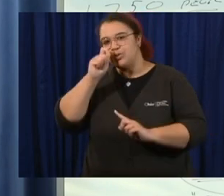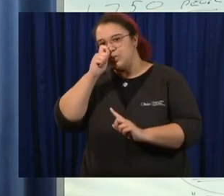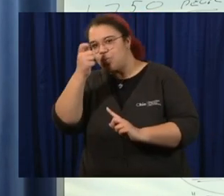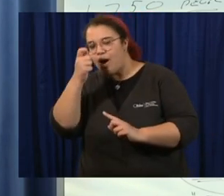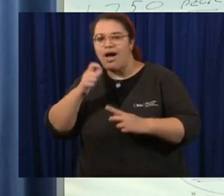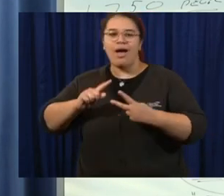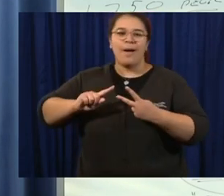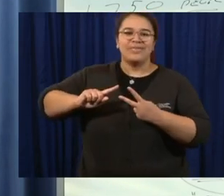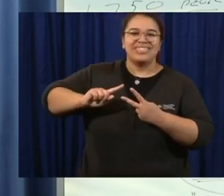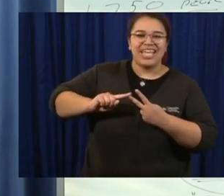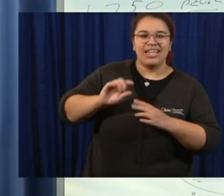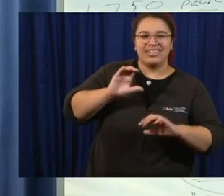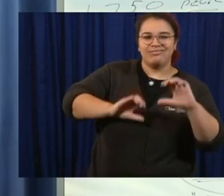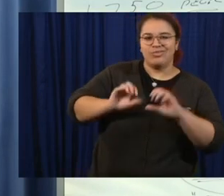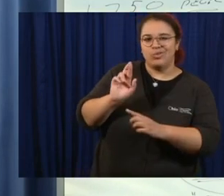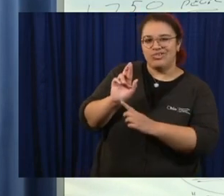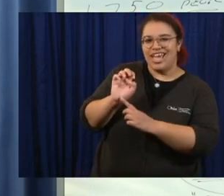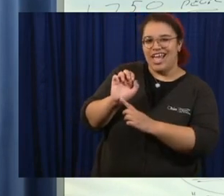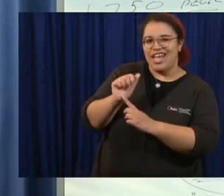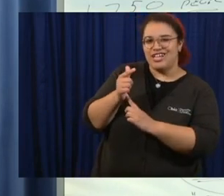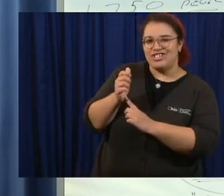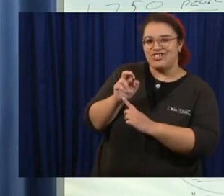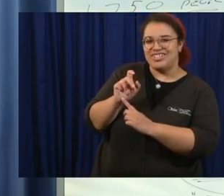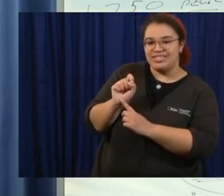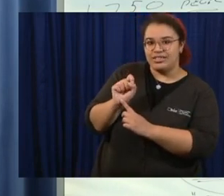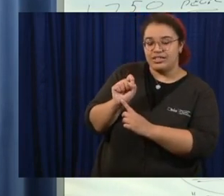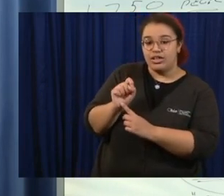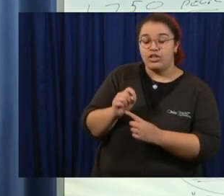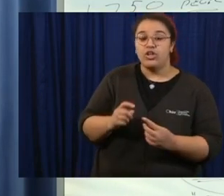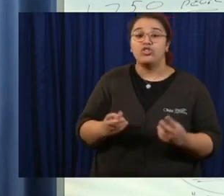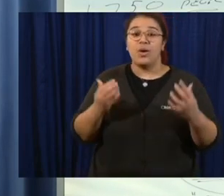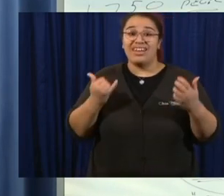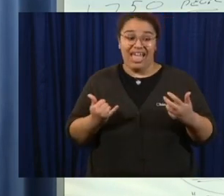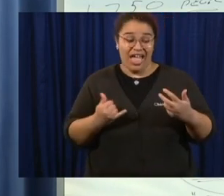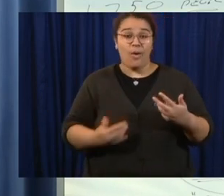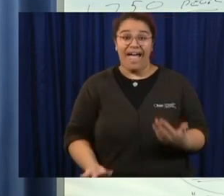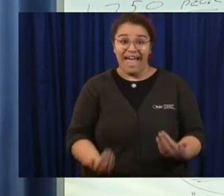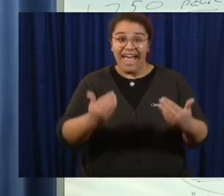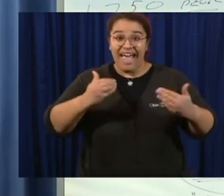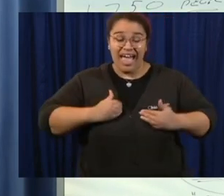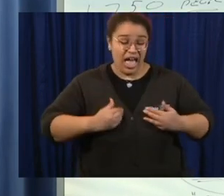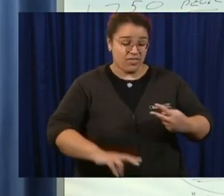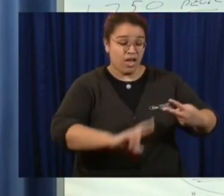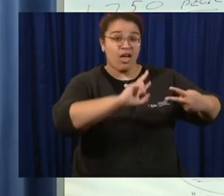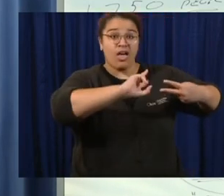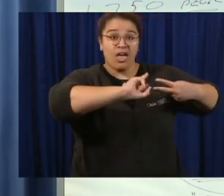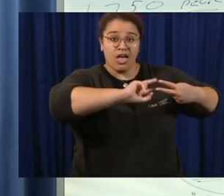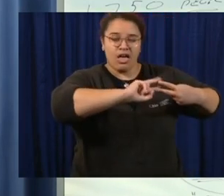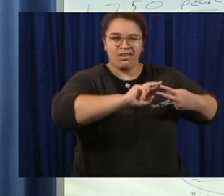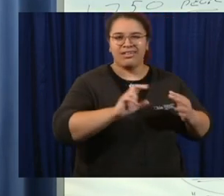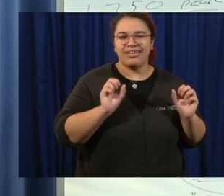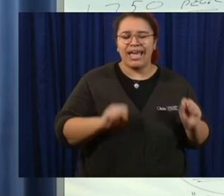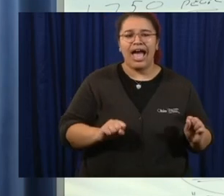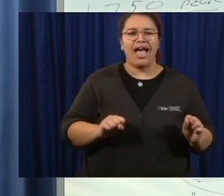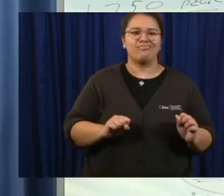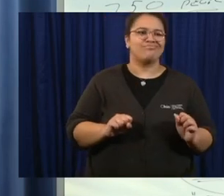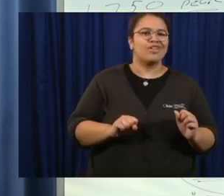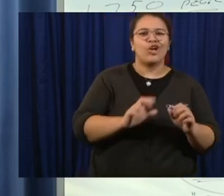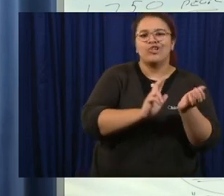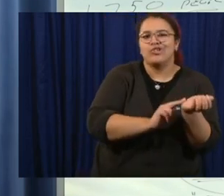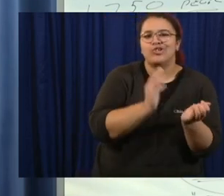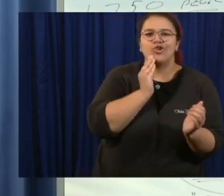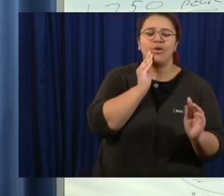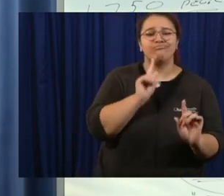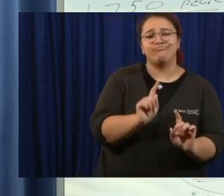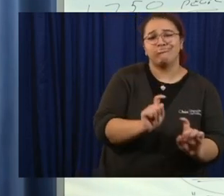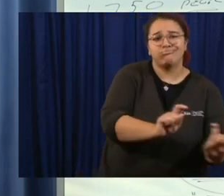that, as I said, we're going to be able to go in hotspots. We're going to be able to go into congregate care places more. We're going to be able to do